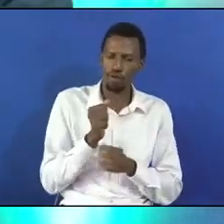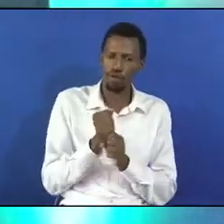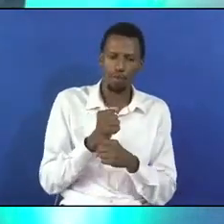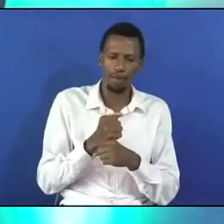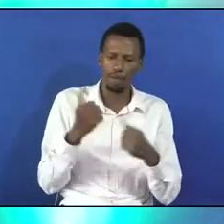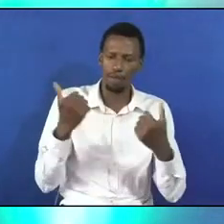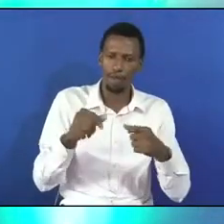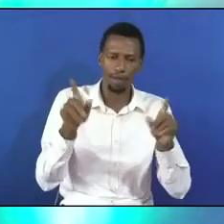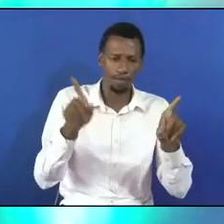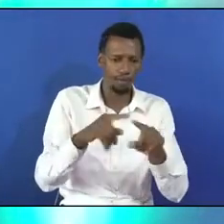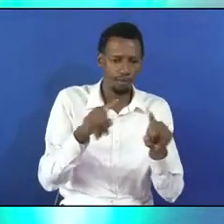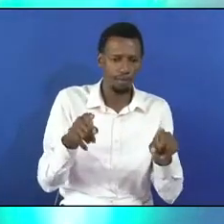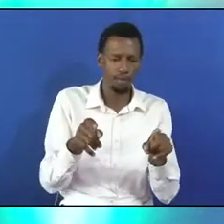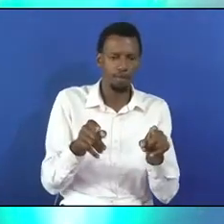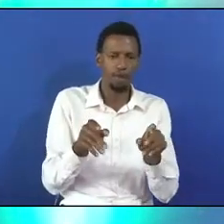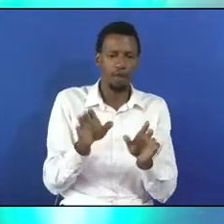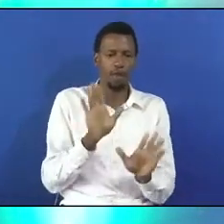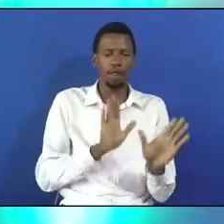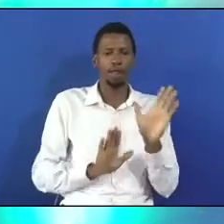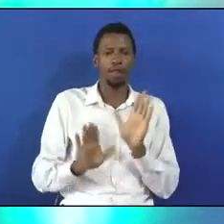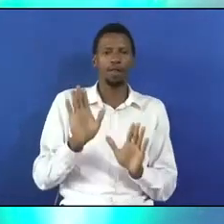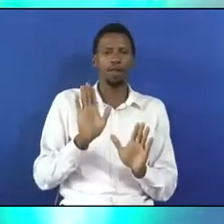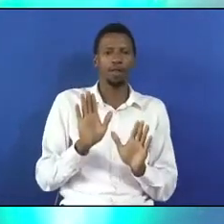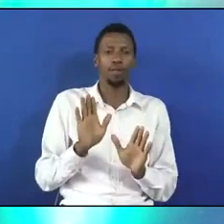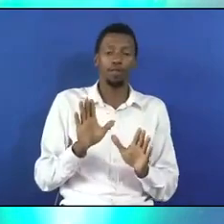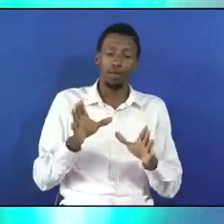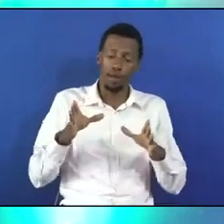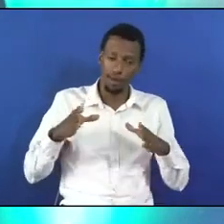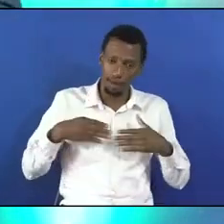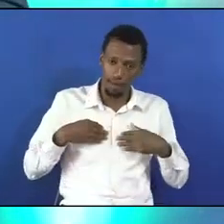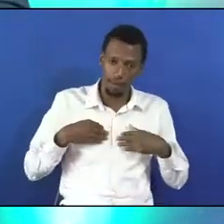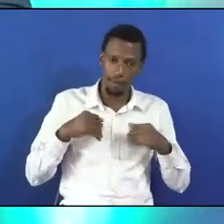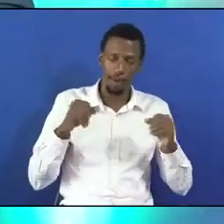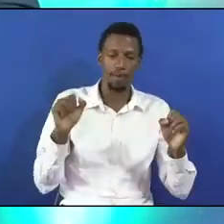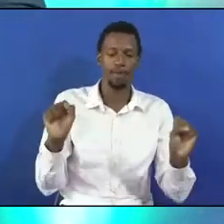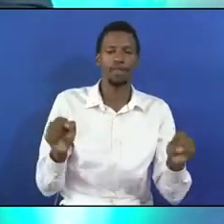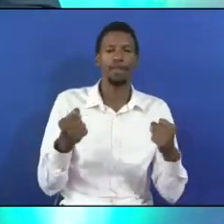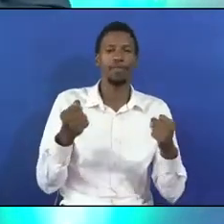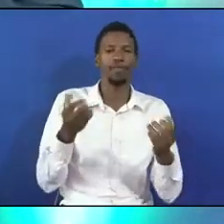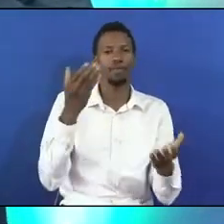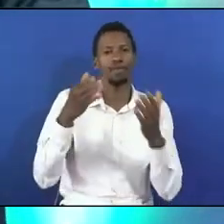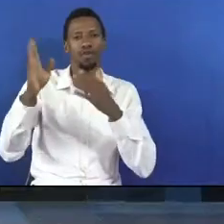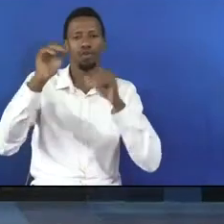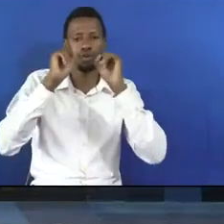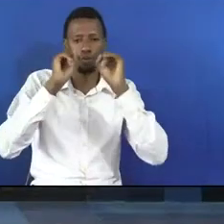Accept and take action. May God bless us all.